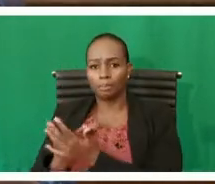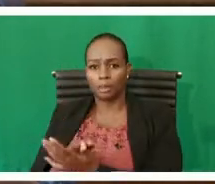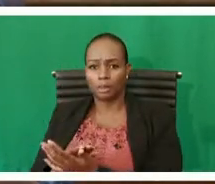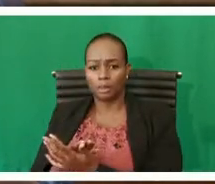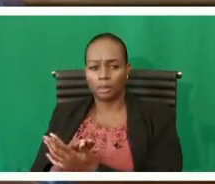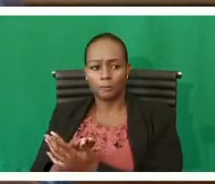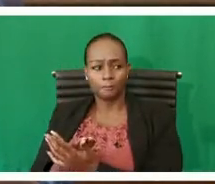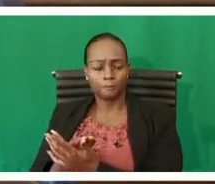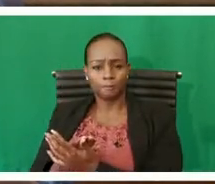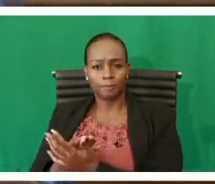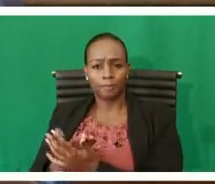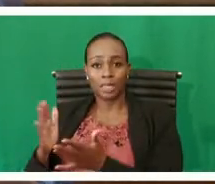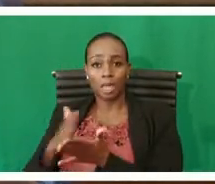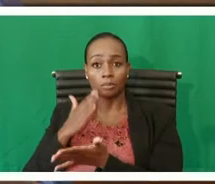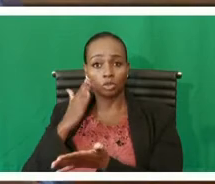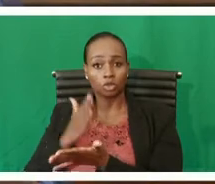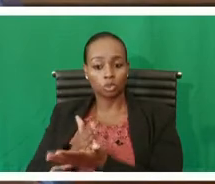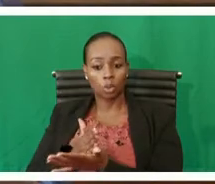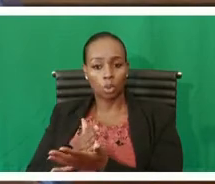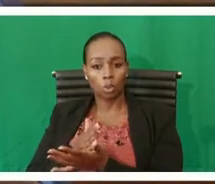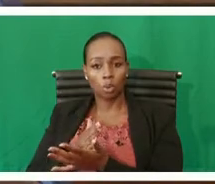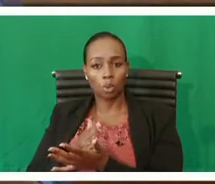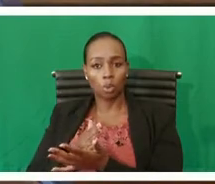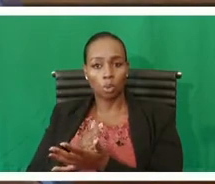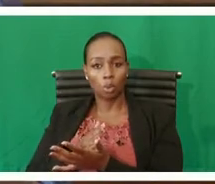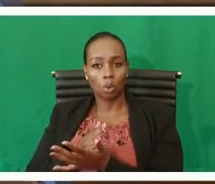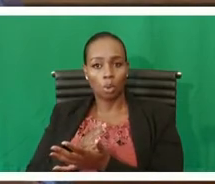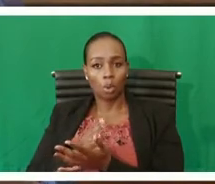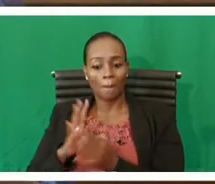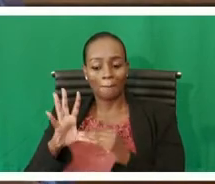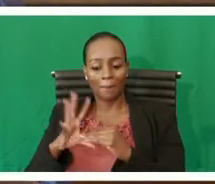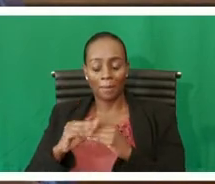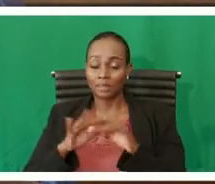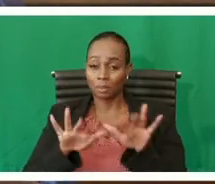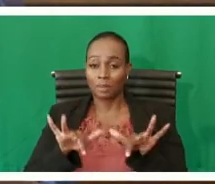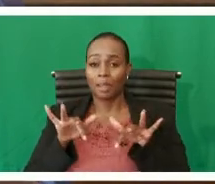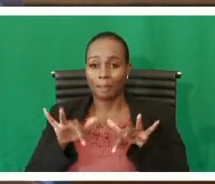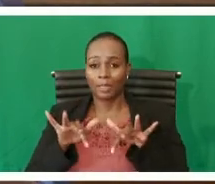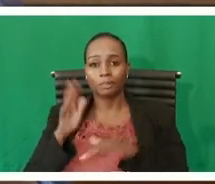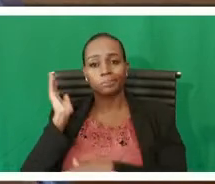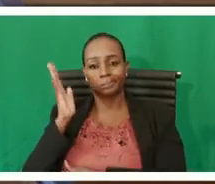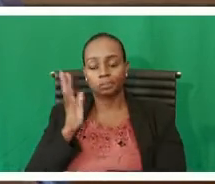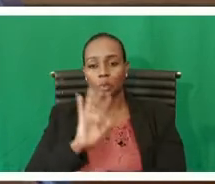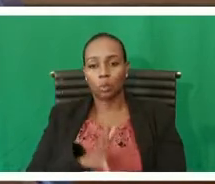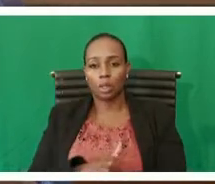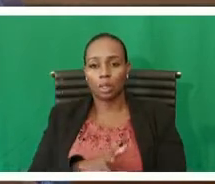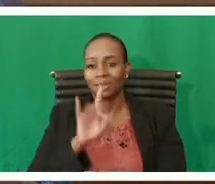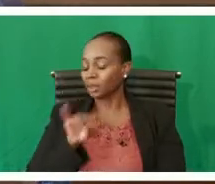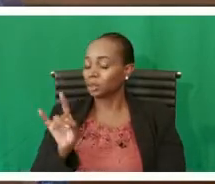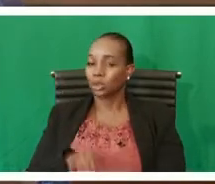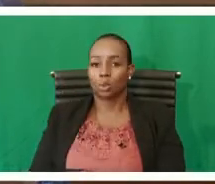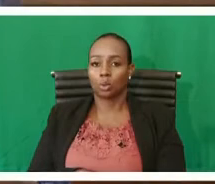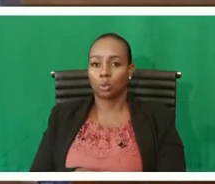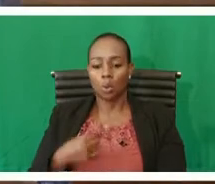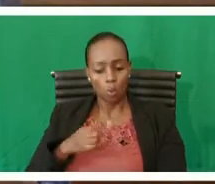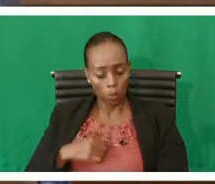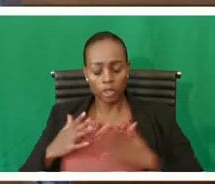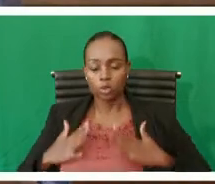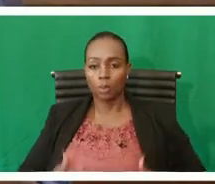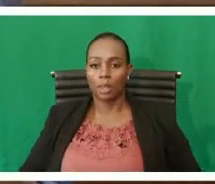And I'm sure members of parliament will talk about that. It is not right. We are human beings, all of